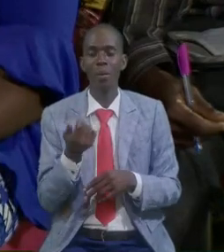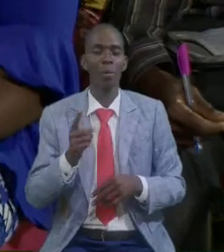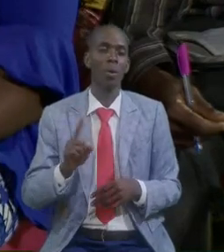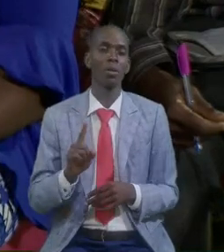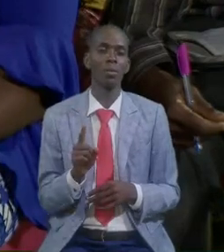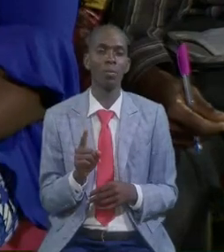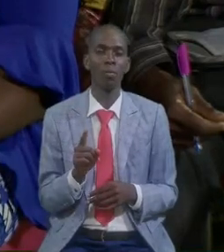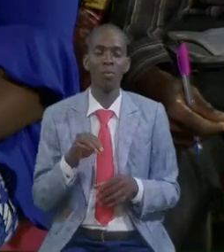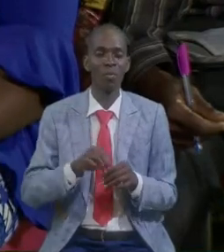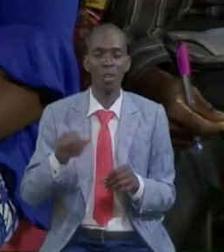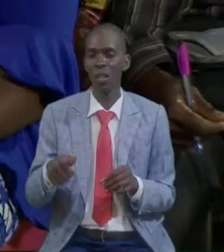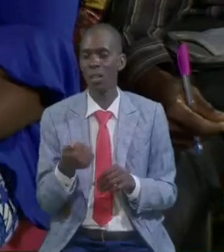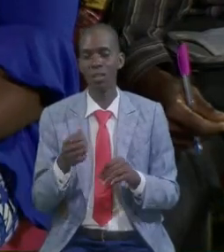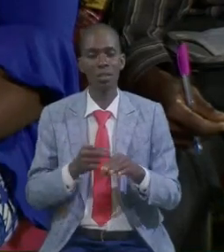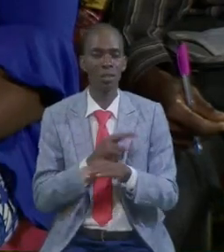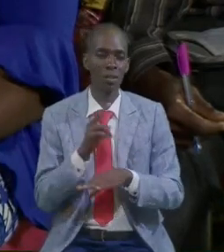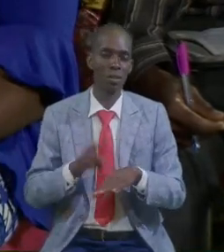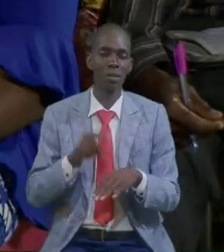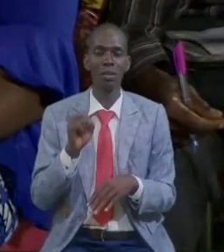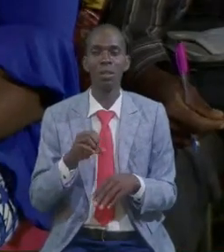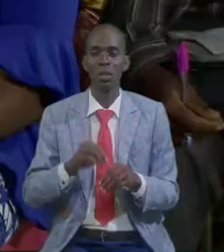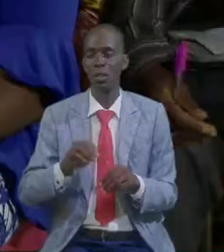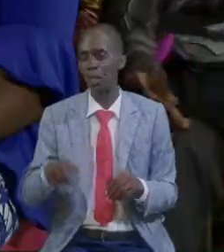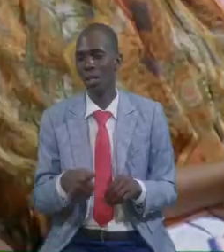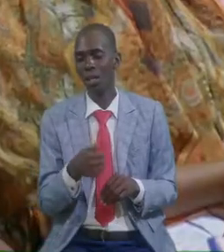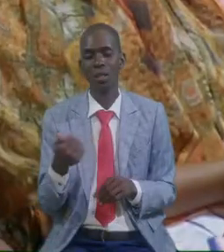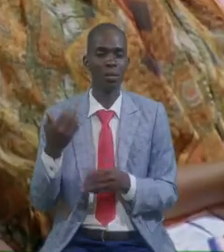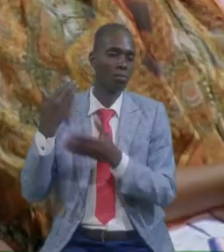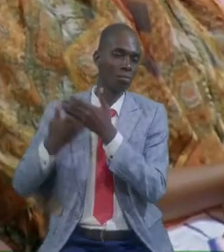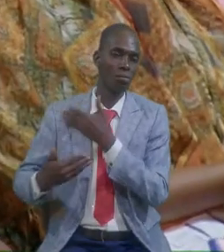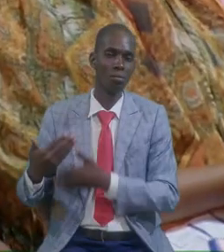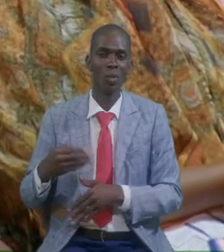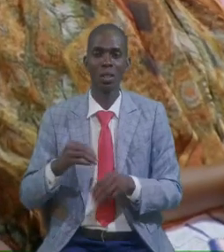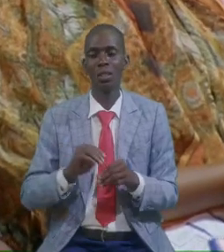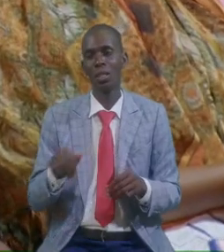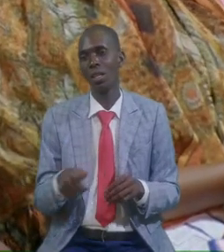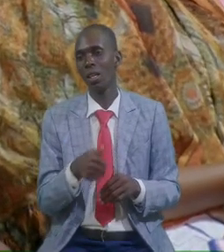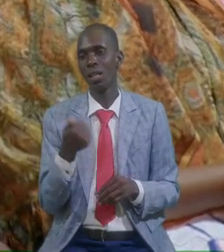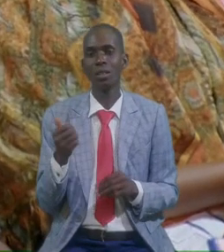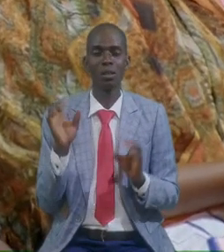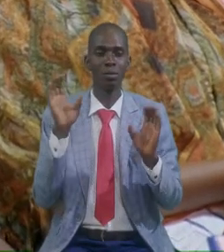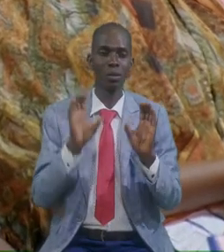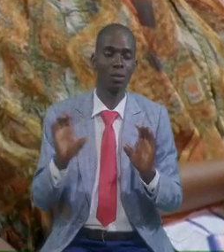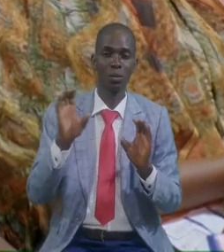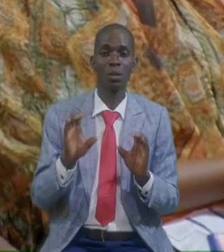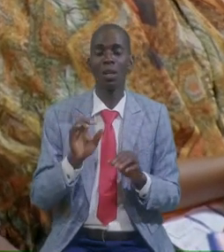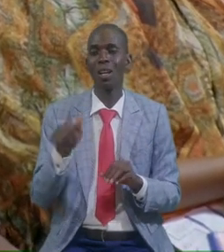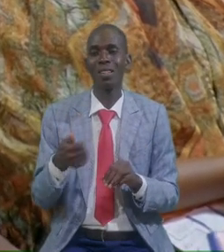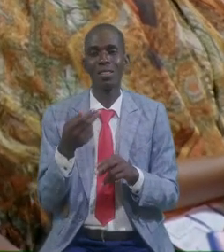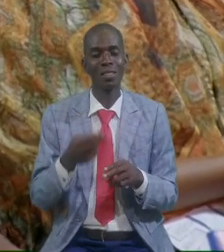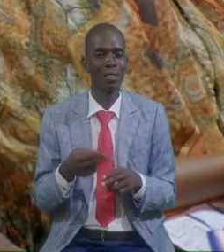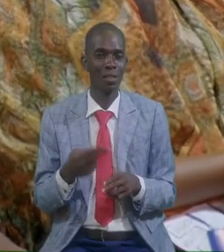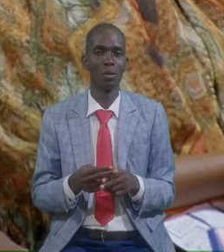in any nation, in any generation, in any century, any name by a group